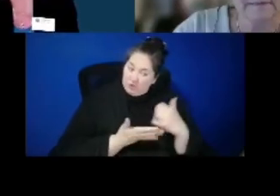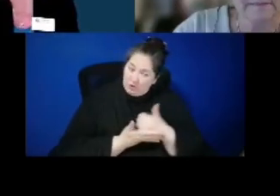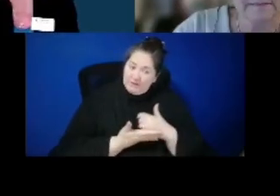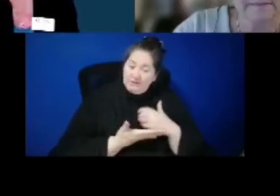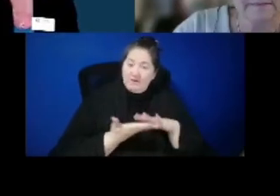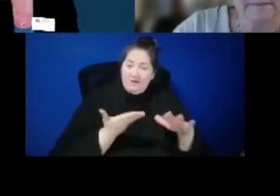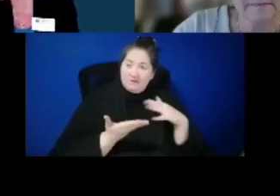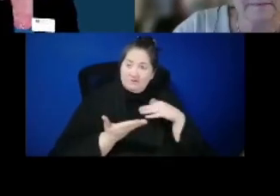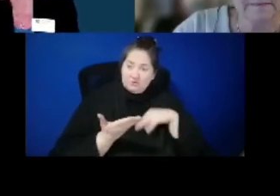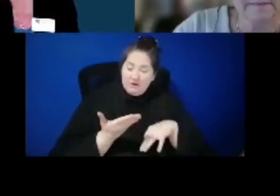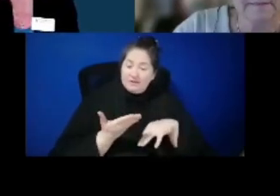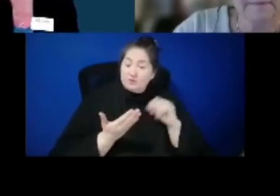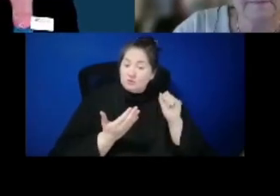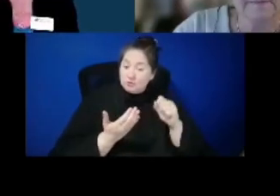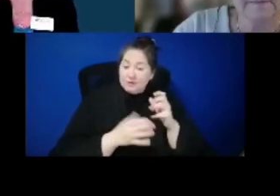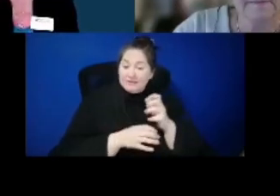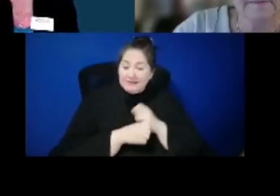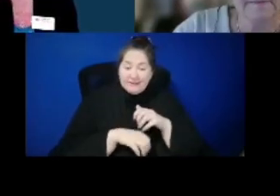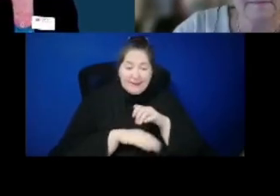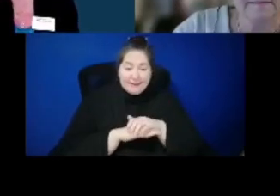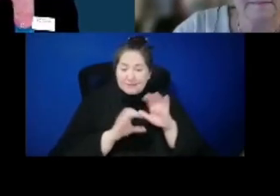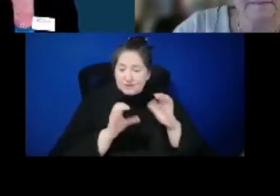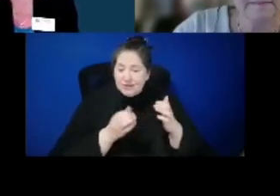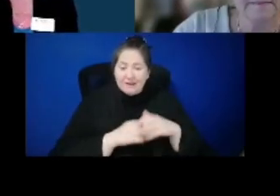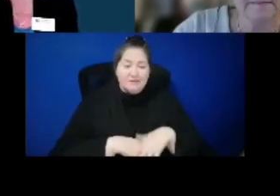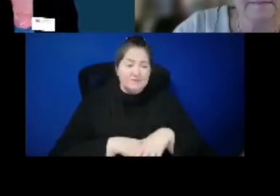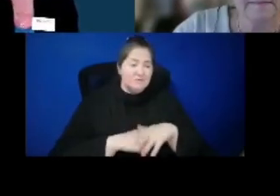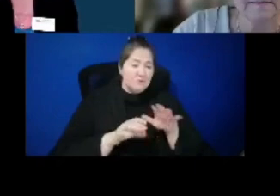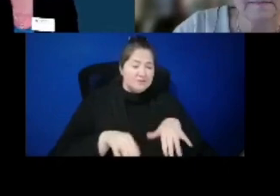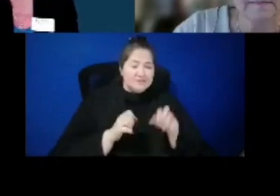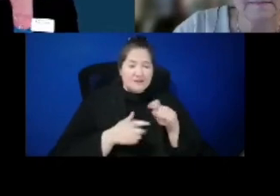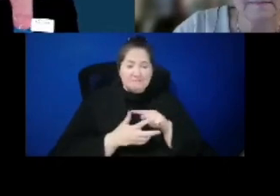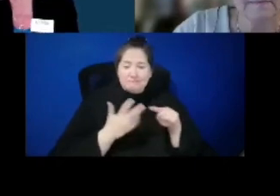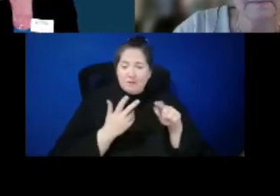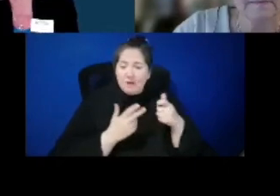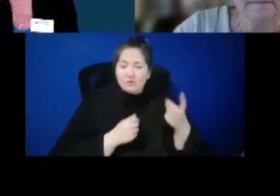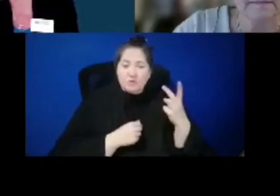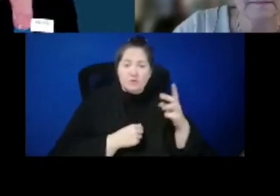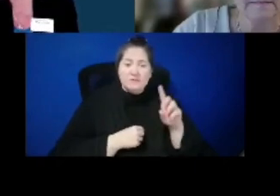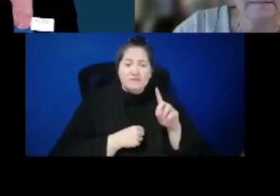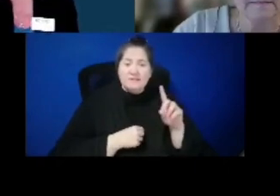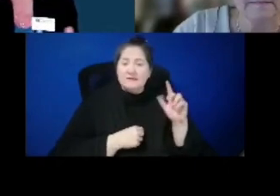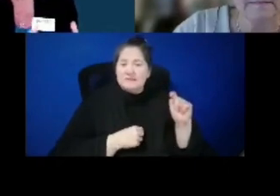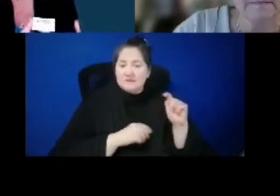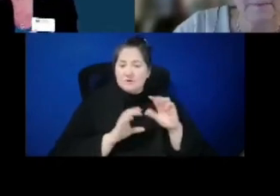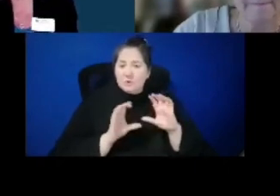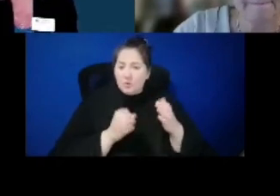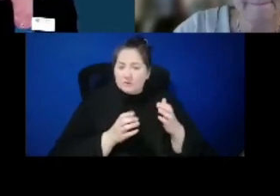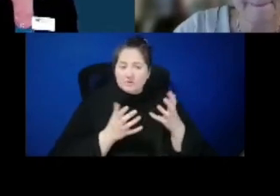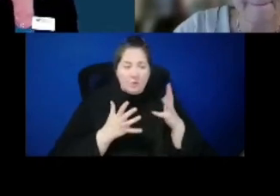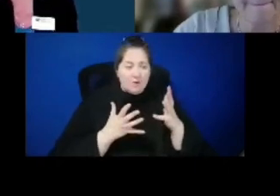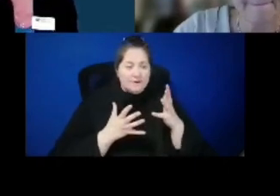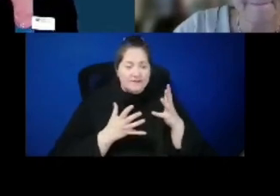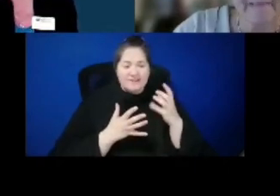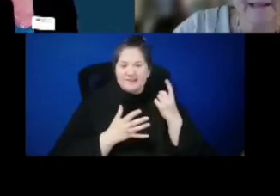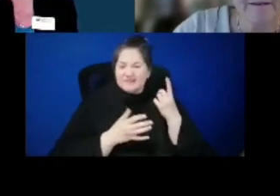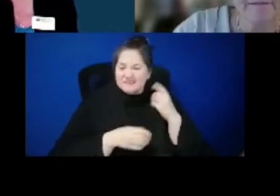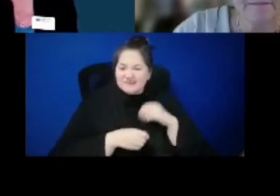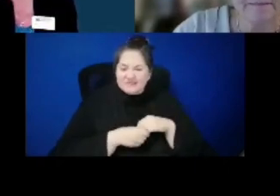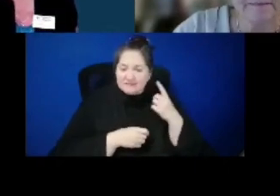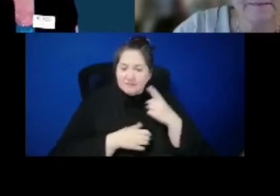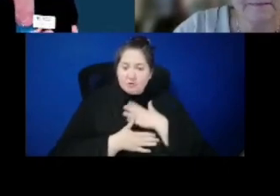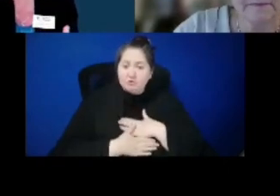college credit, you can get that English class, or take these other 2 DDT courses that are already in something that you're